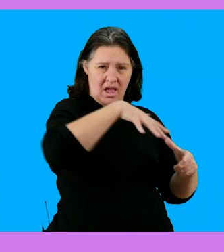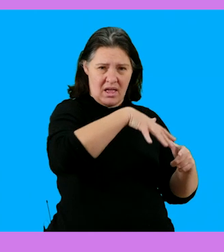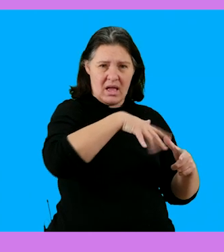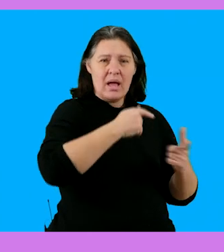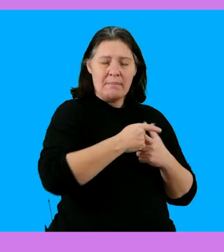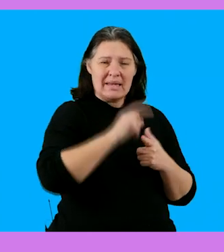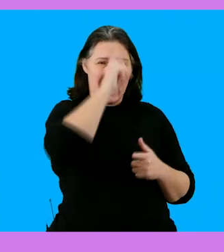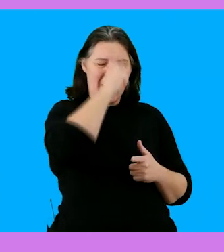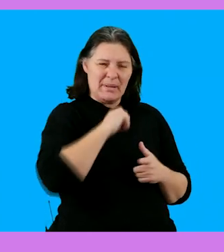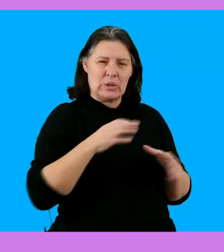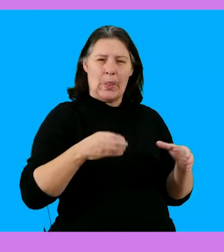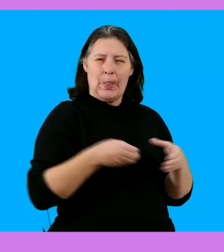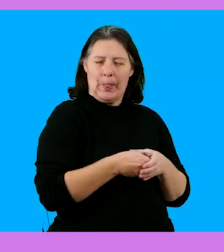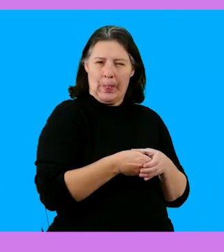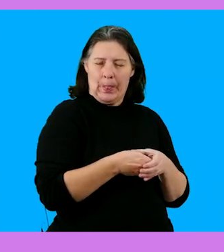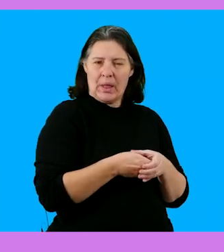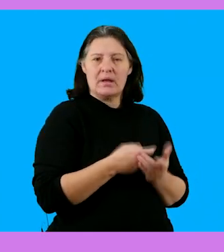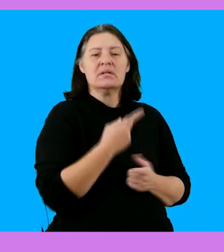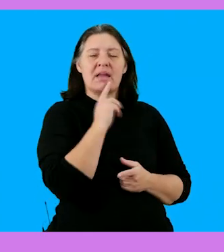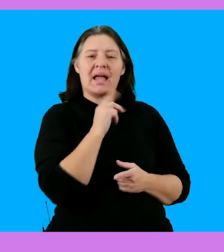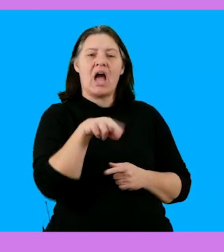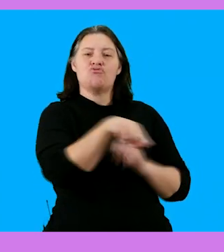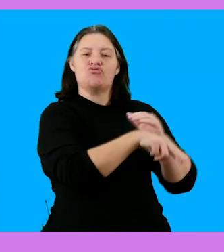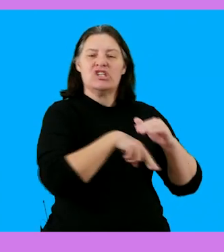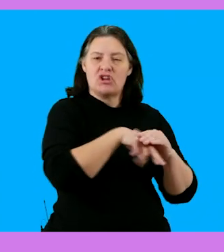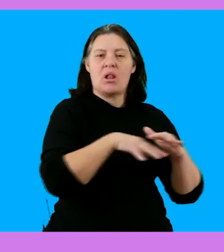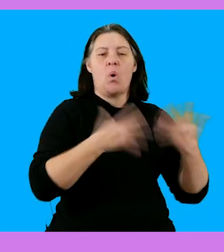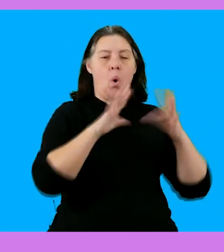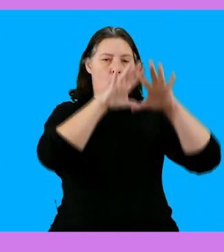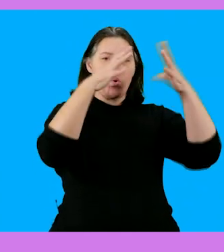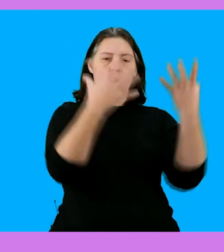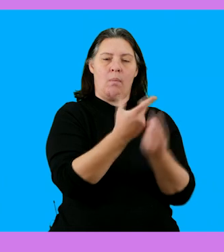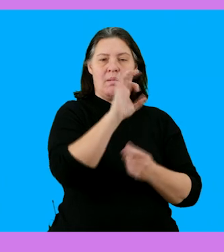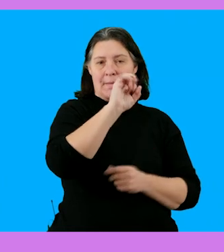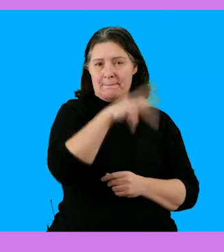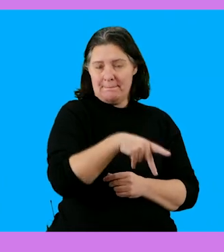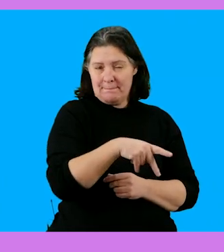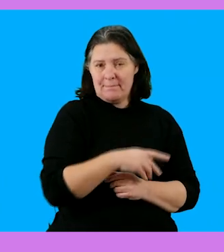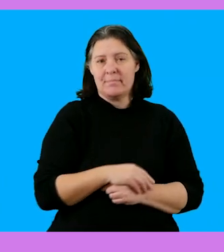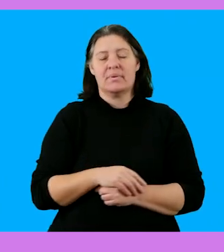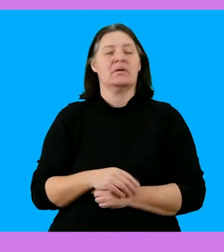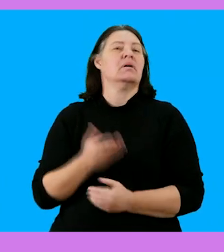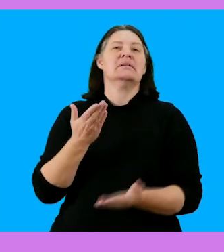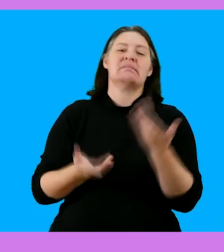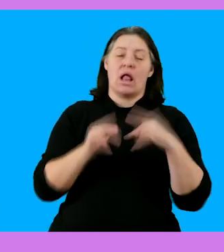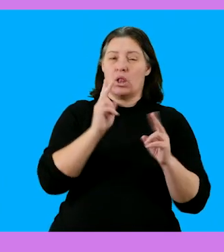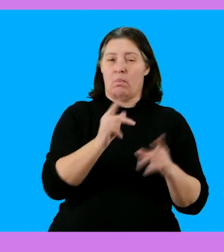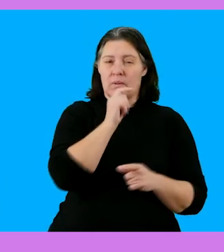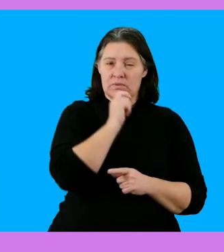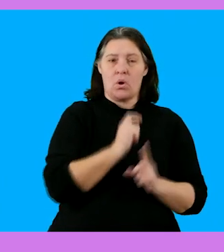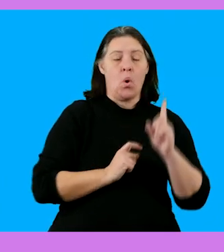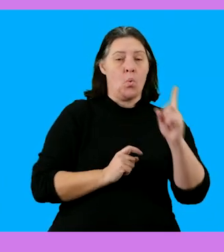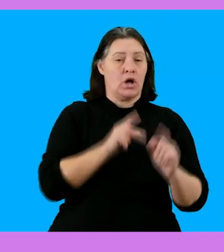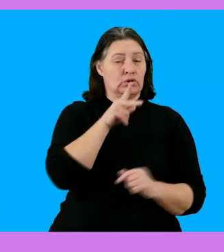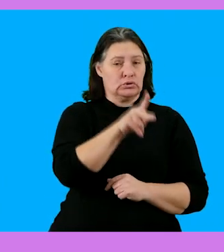in relatively small image. Right, for example, if you look at a regional or a global map, scale that we